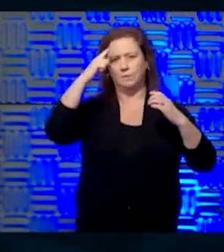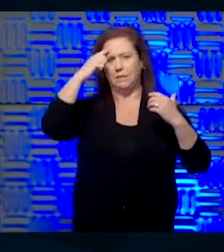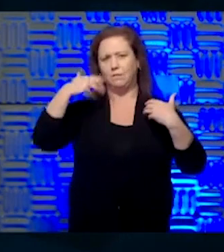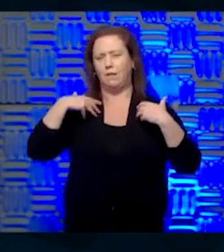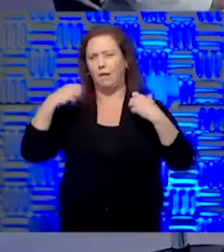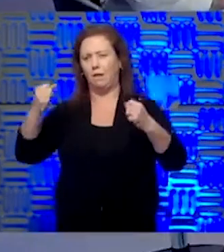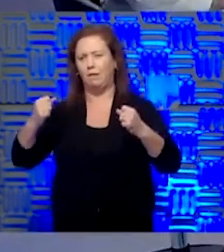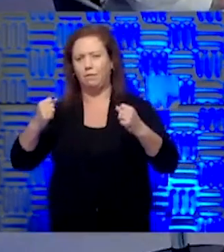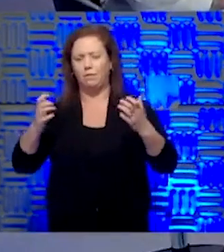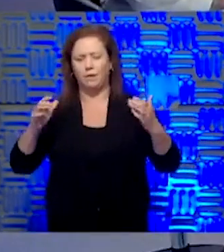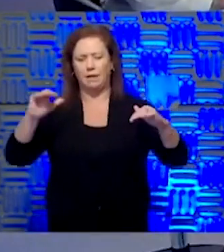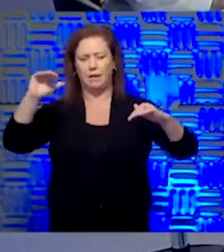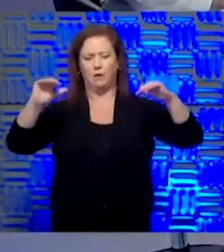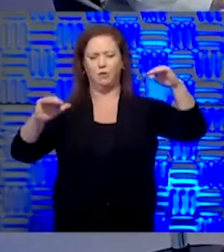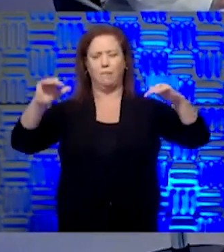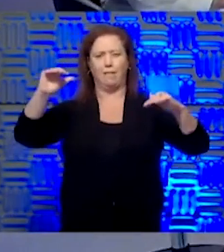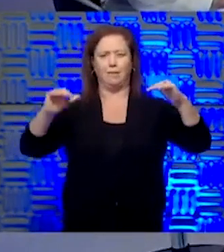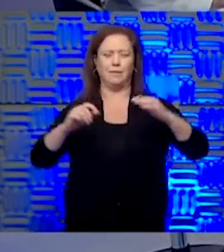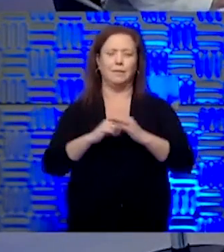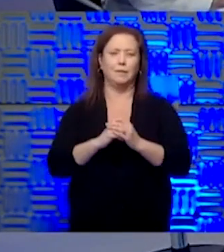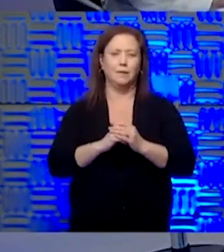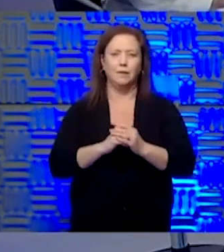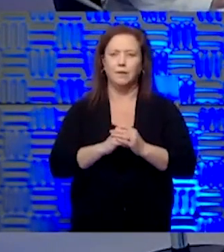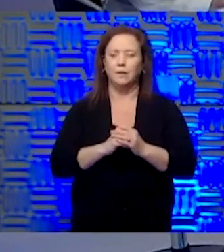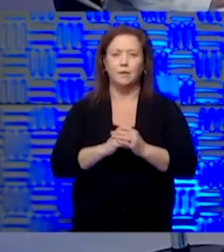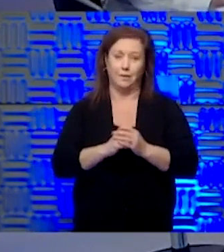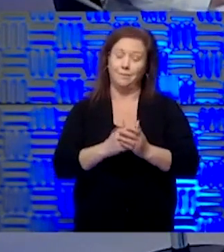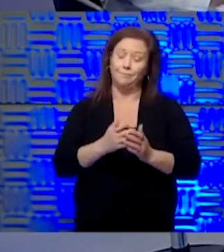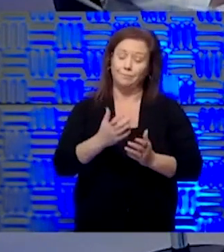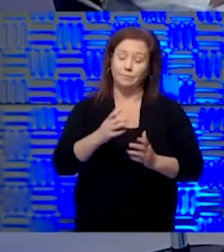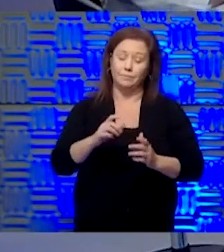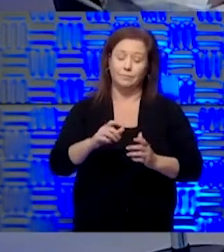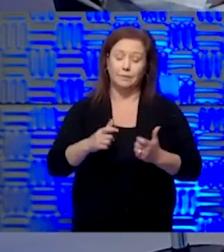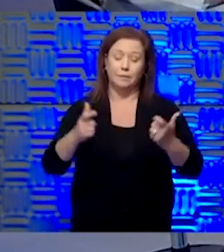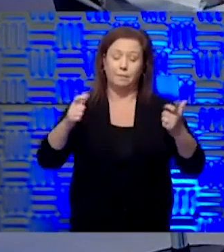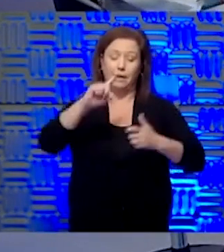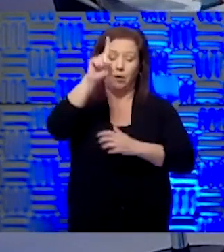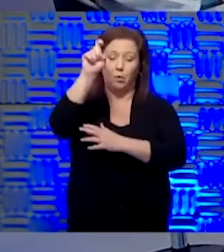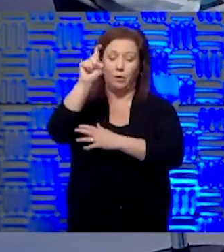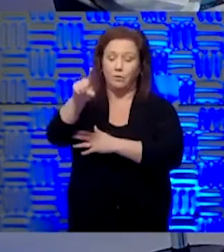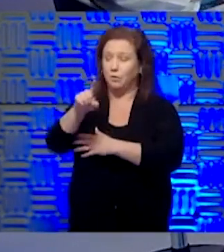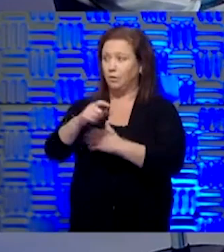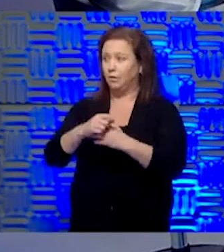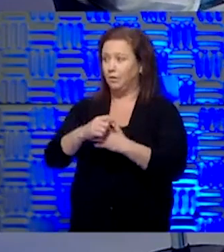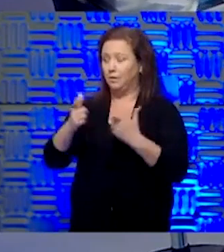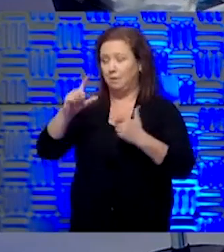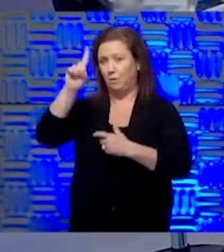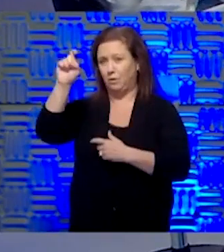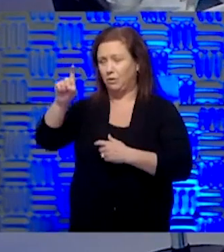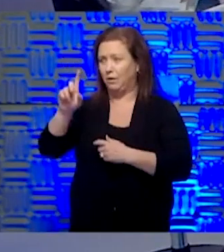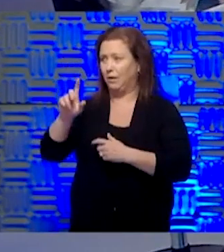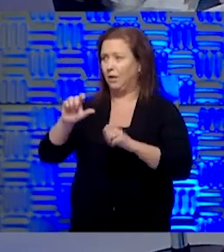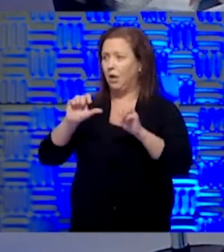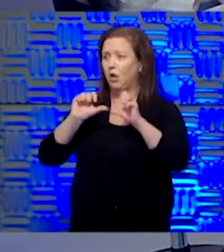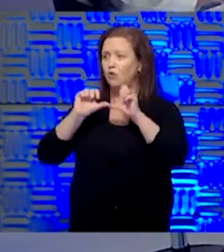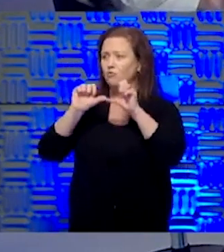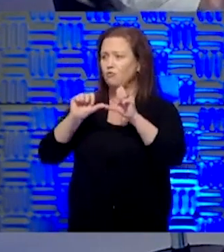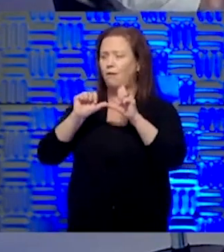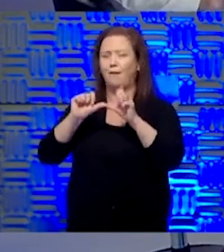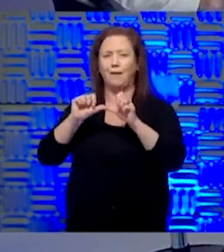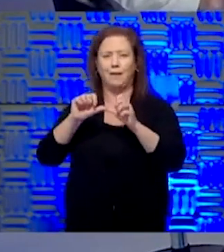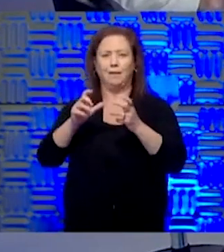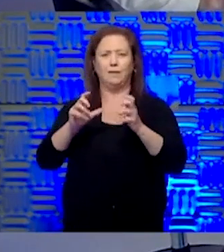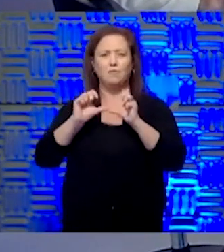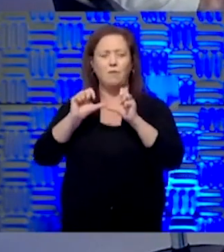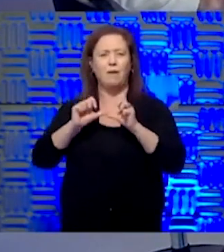hard. That is the big question, isn't it? Okay, I'm going to start with Keith on this one. I'm going to assume a chronic condition means somebody doesn't want to come